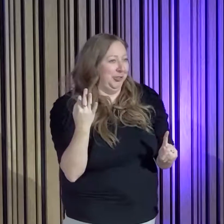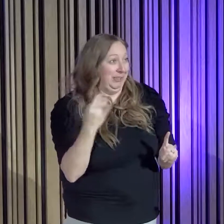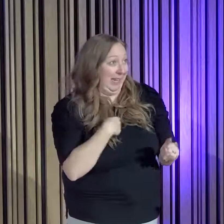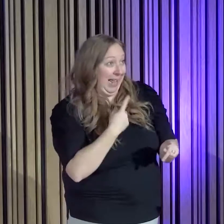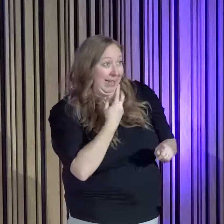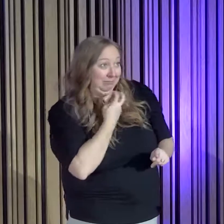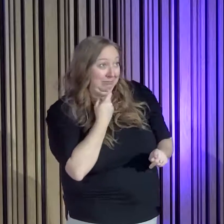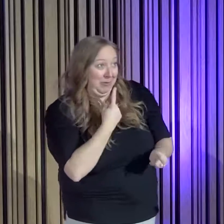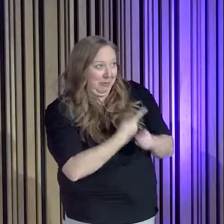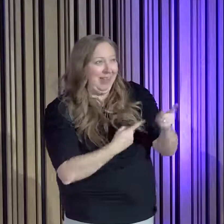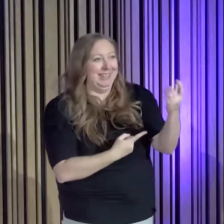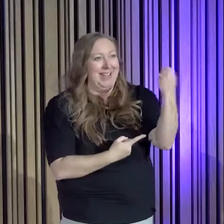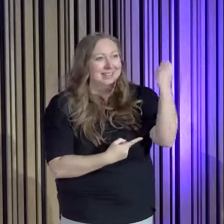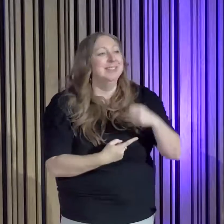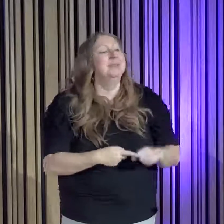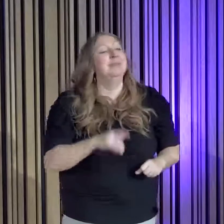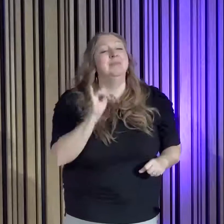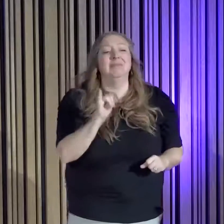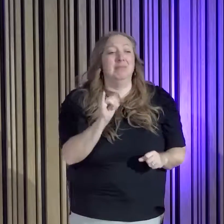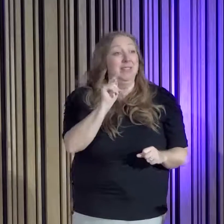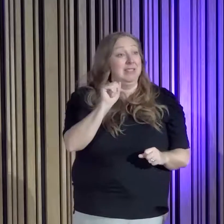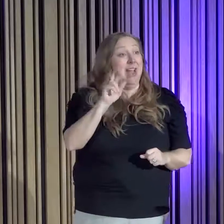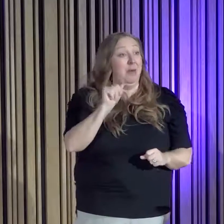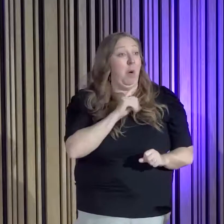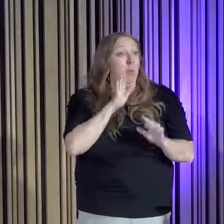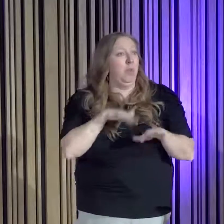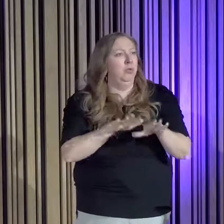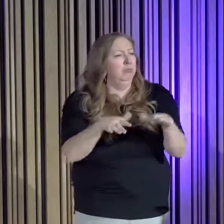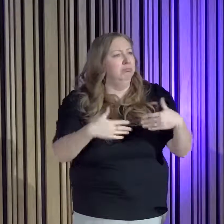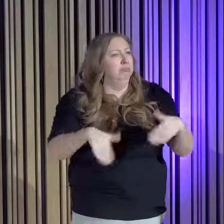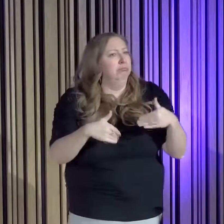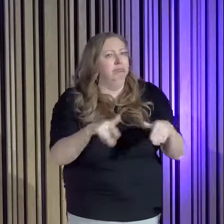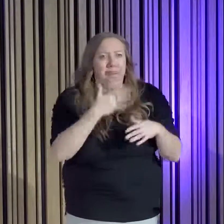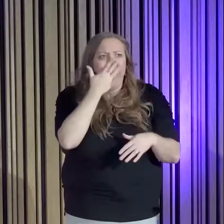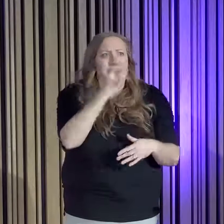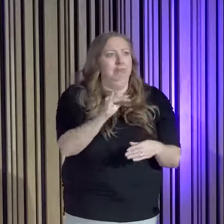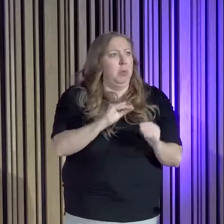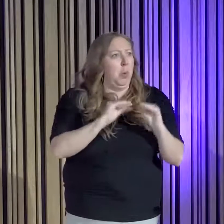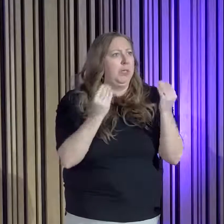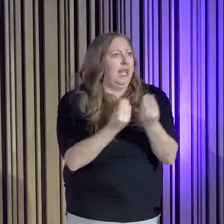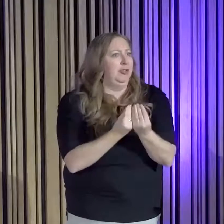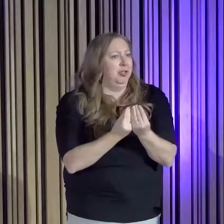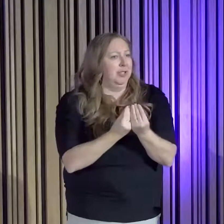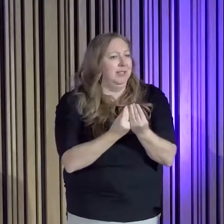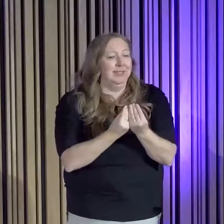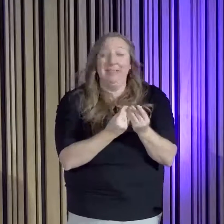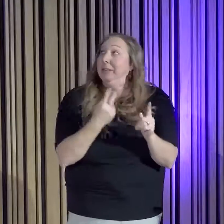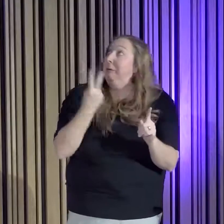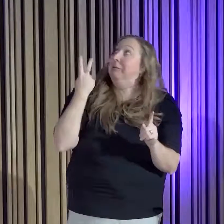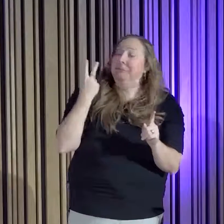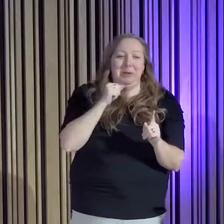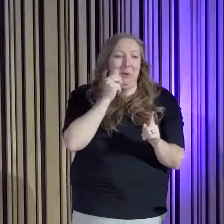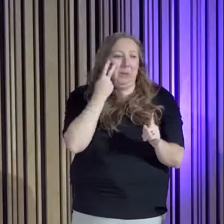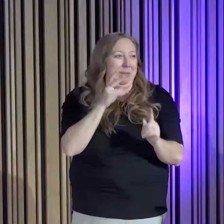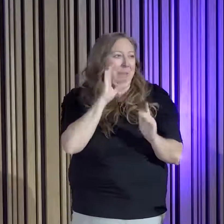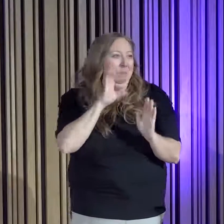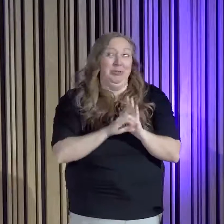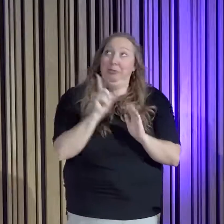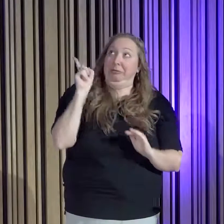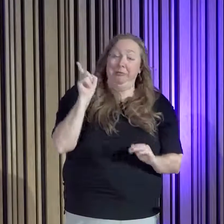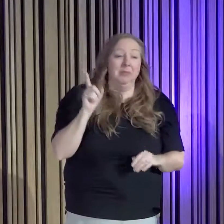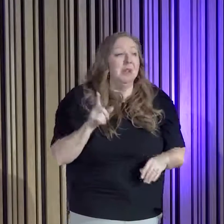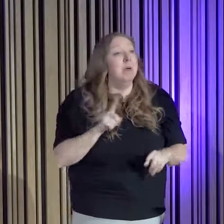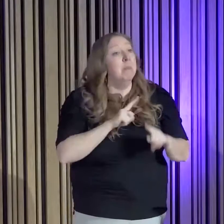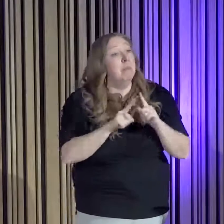interesting organization that, as you don't see it in the picture yet, but that has been studying the oceans